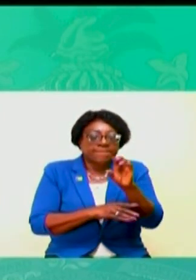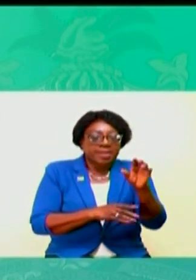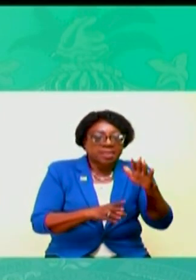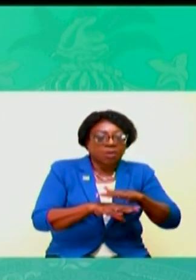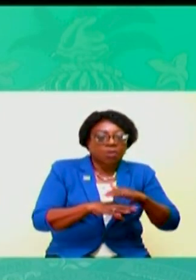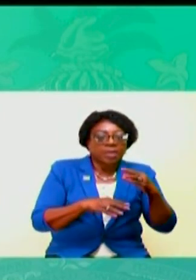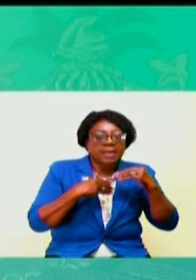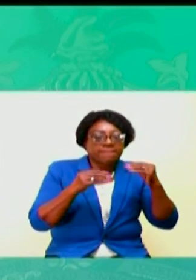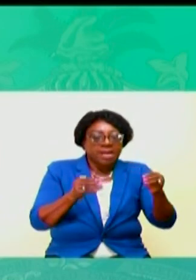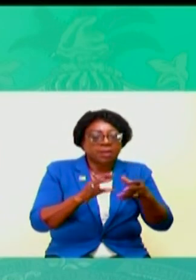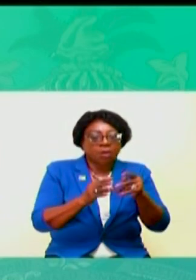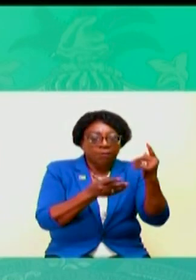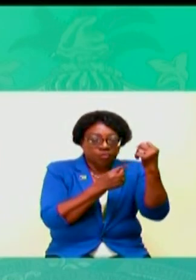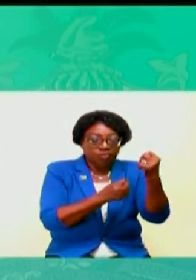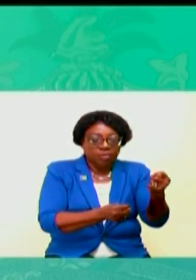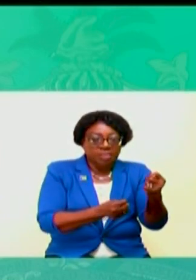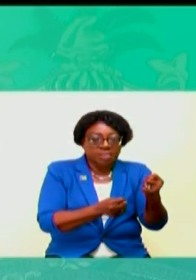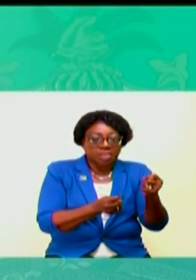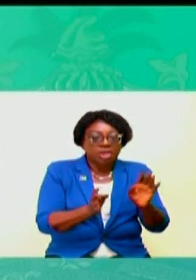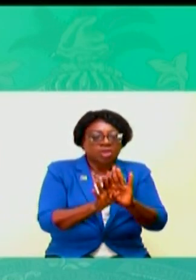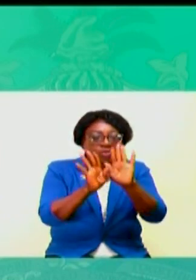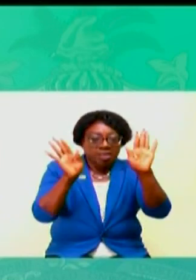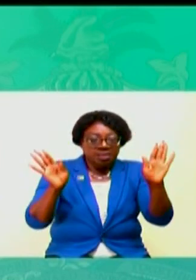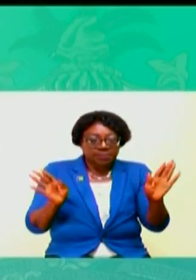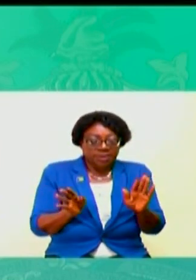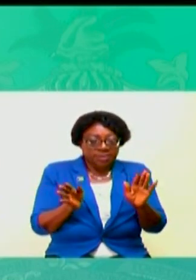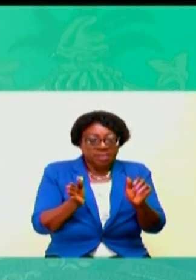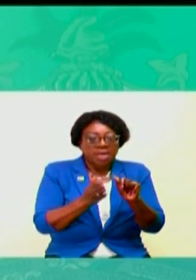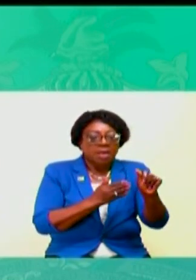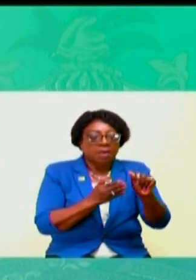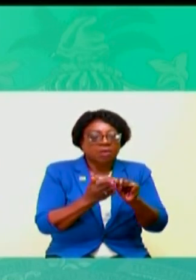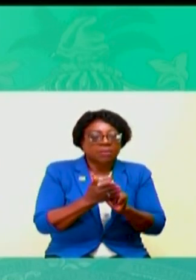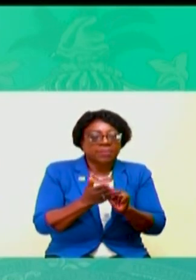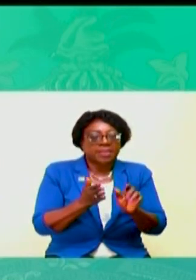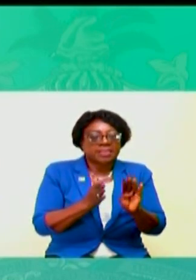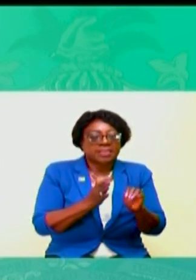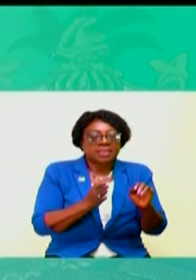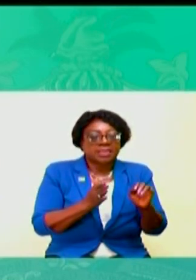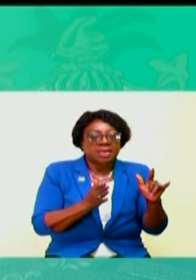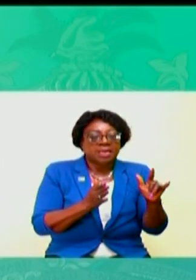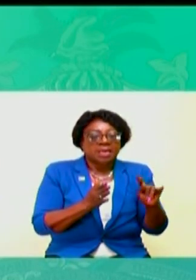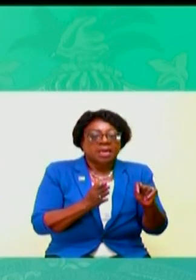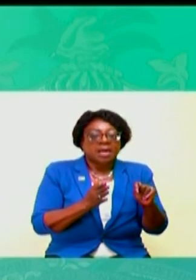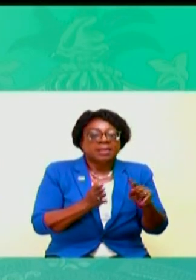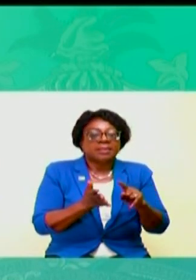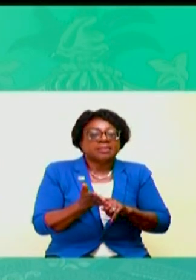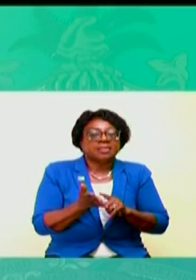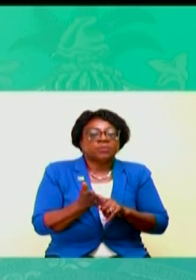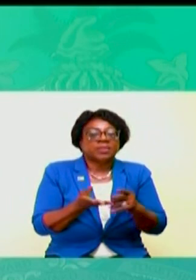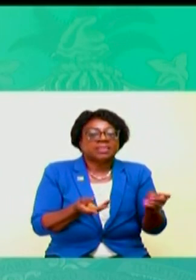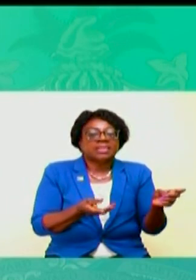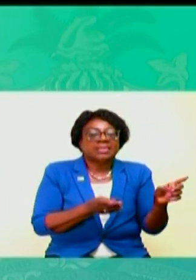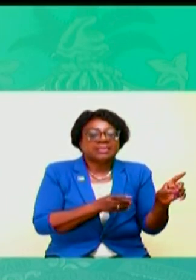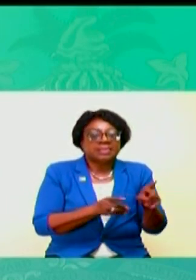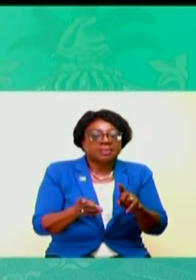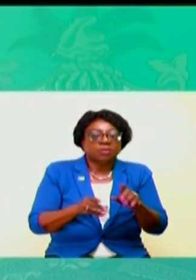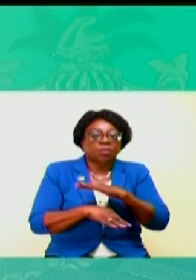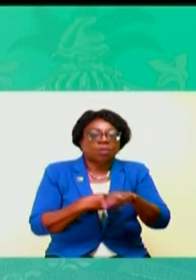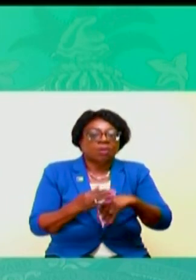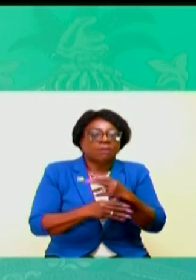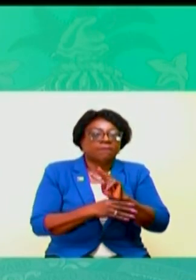trust, transparency, accountability. And this is what they did to all of us as Bahamians.